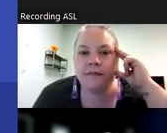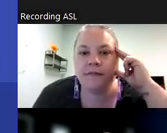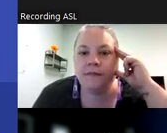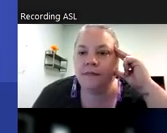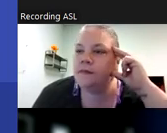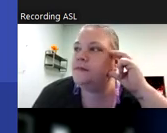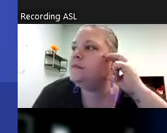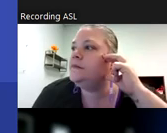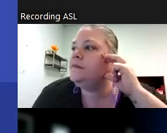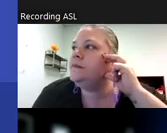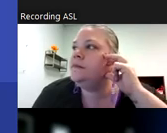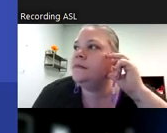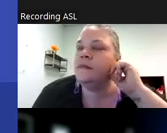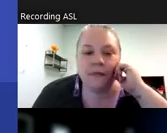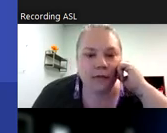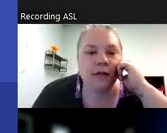We are ready to begin.